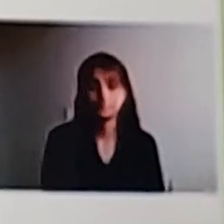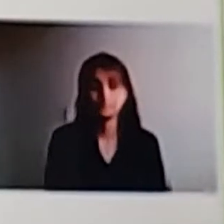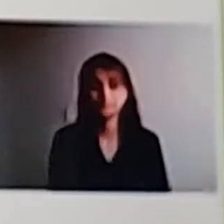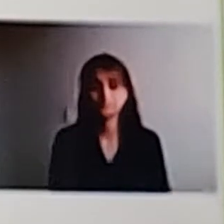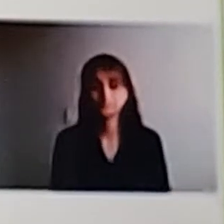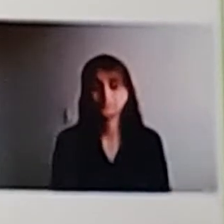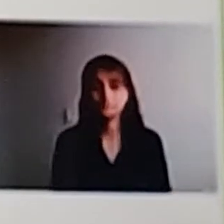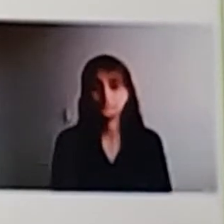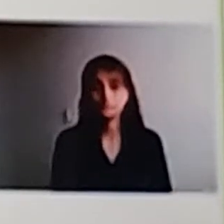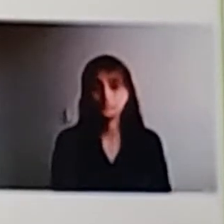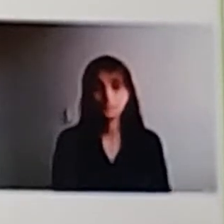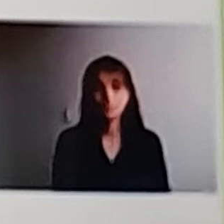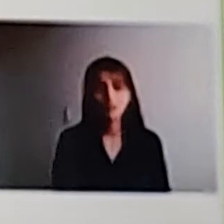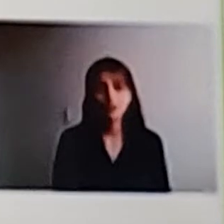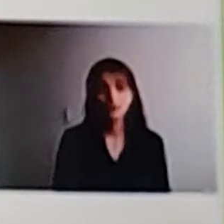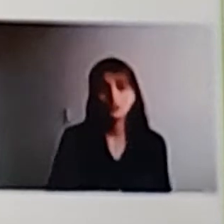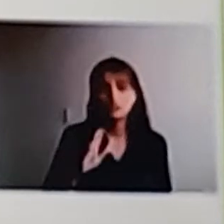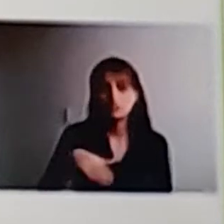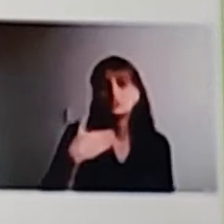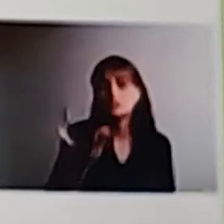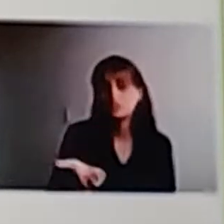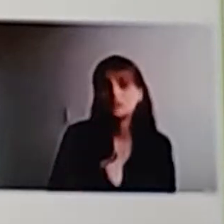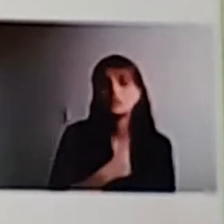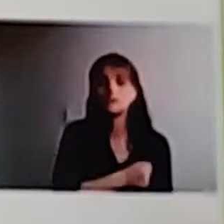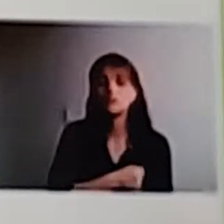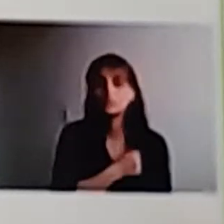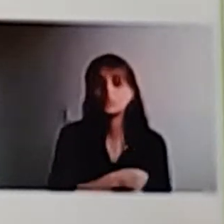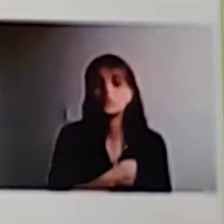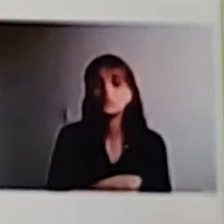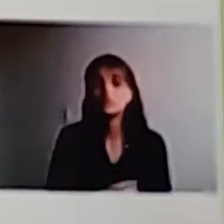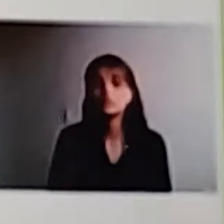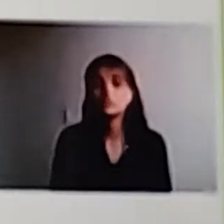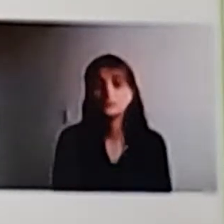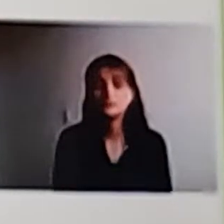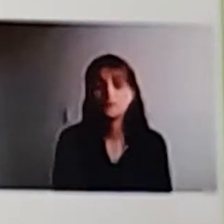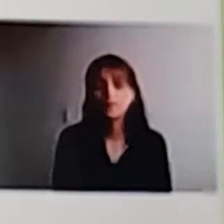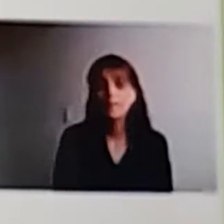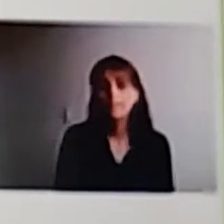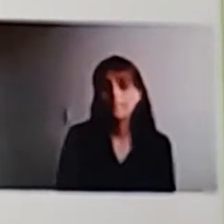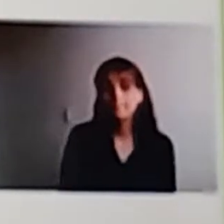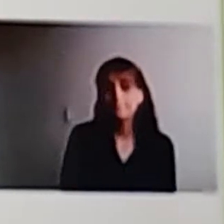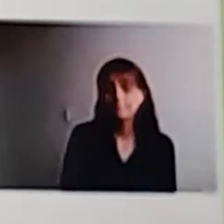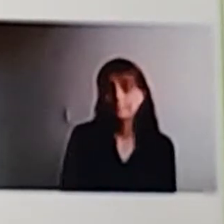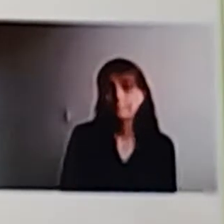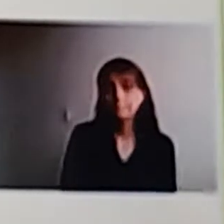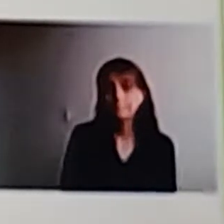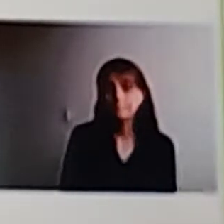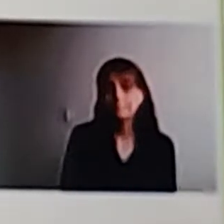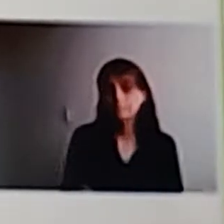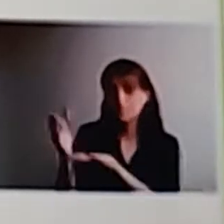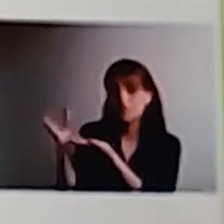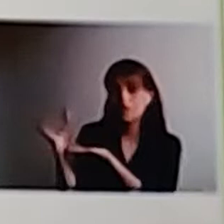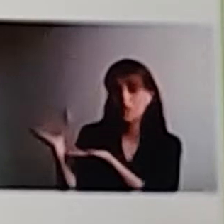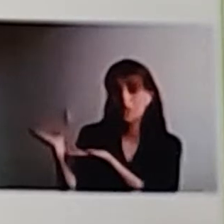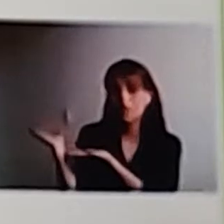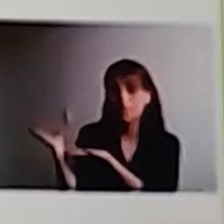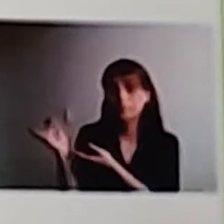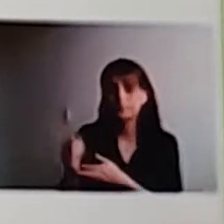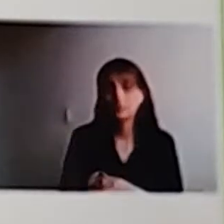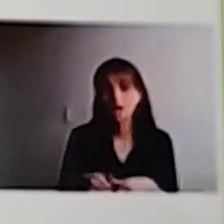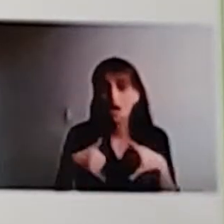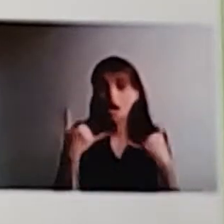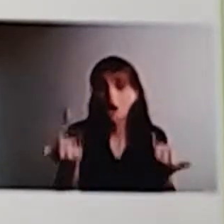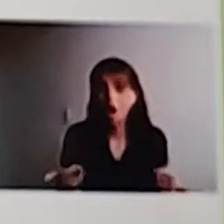Okay, for the floors, for example, if there is a floors in the building, 1, 2, 3